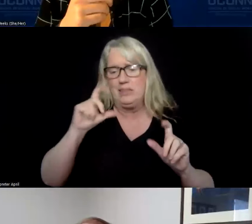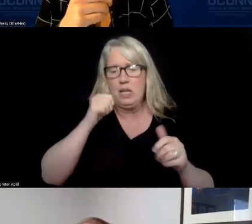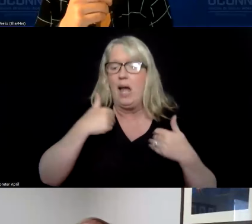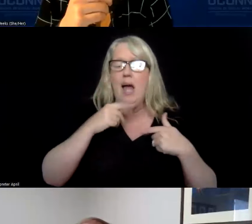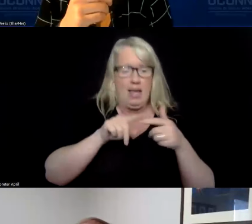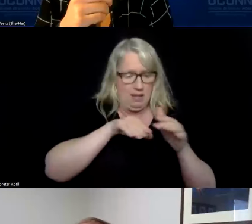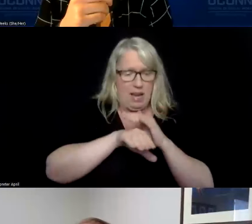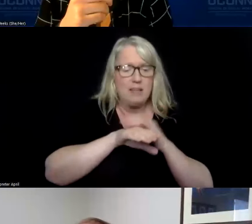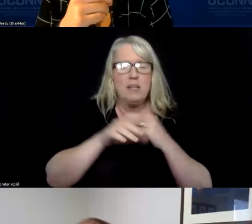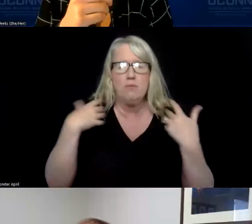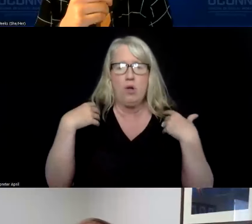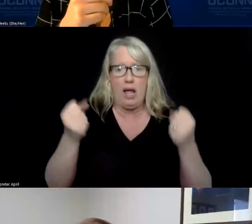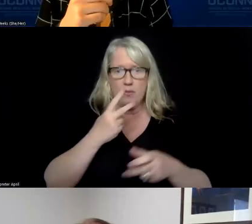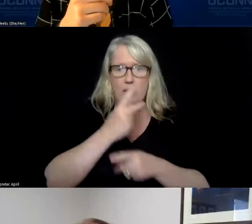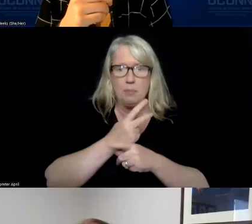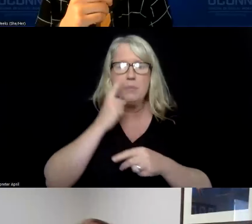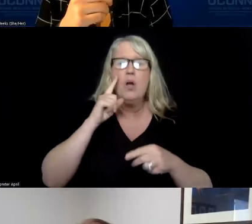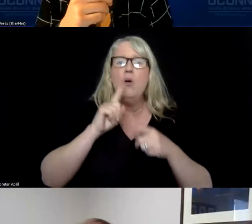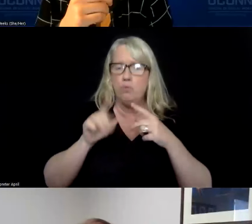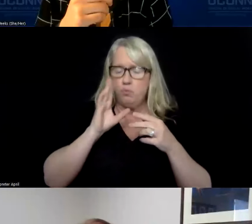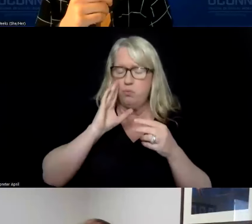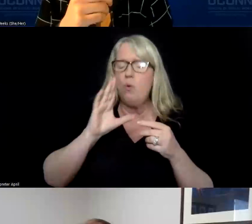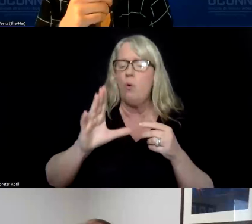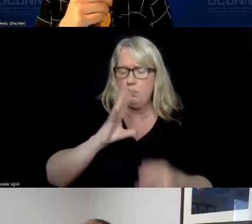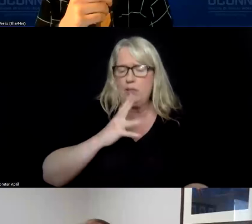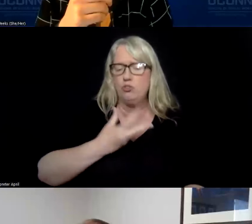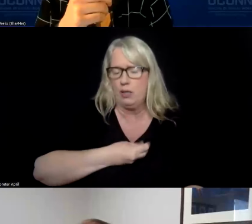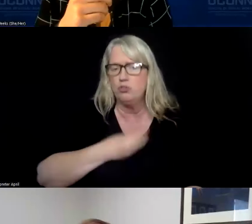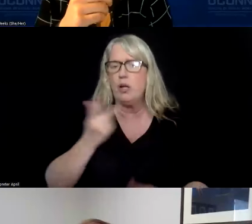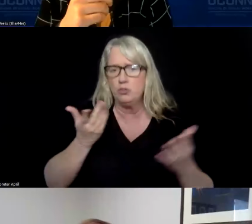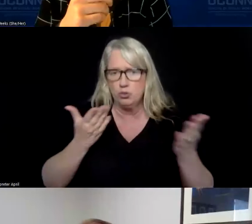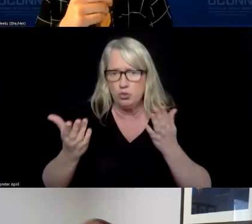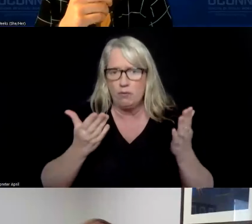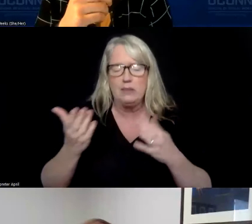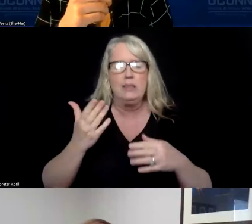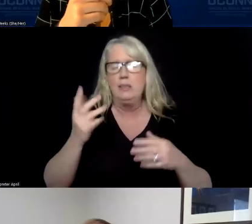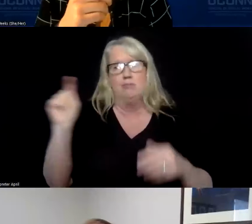to healthcare for gender affirming services, which a lot of folks don't have.